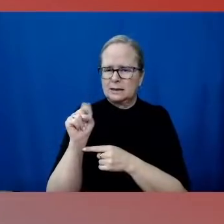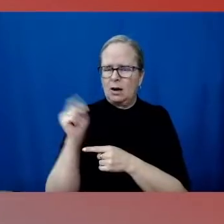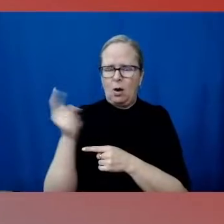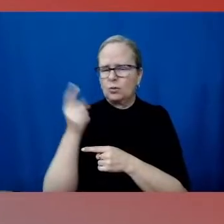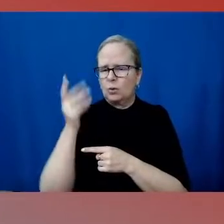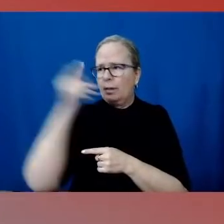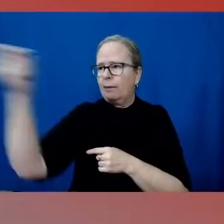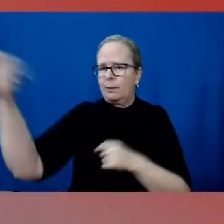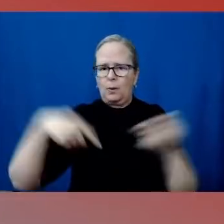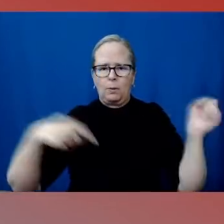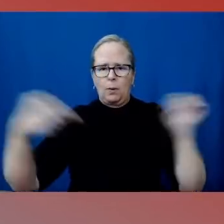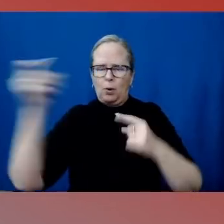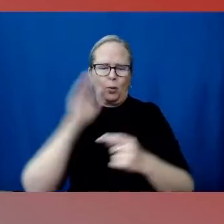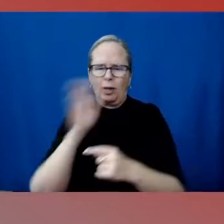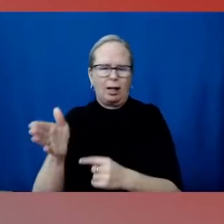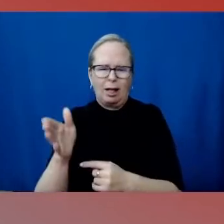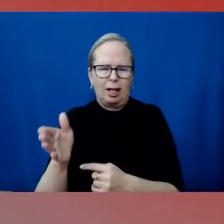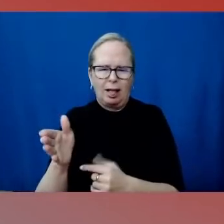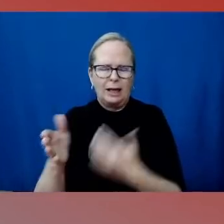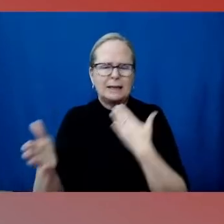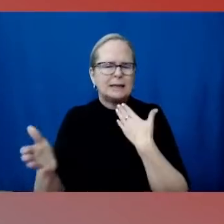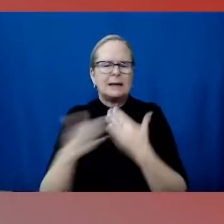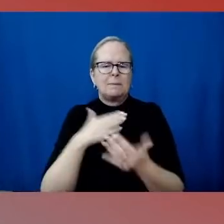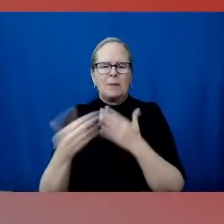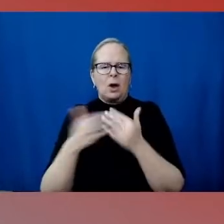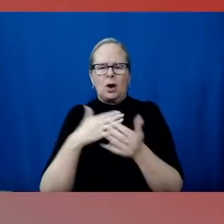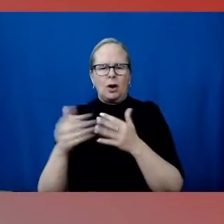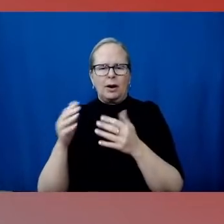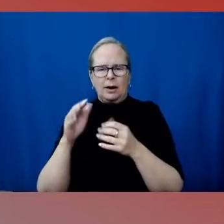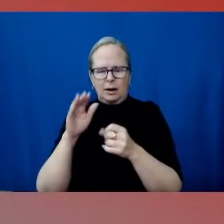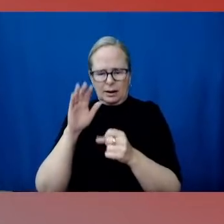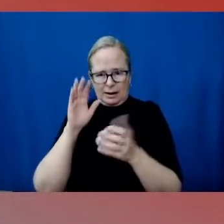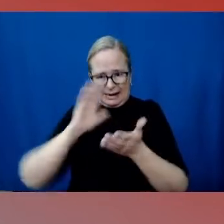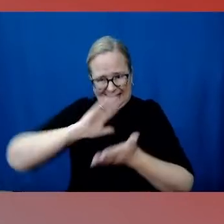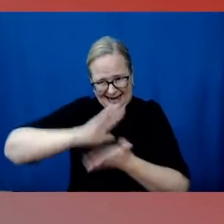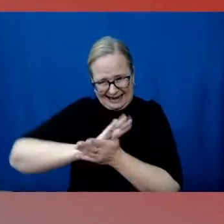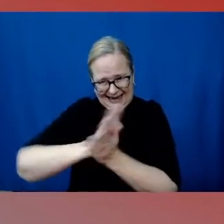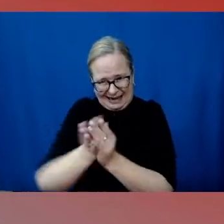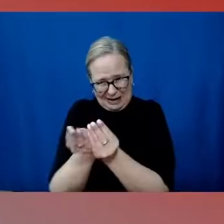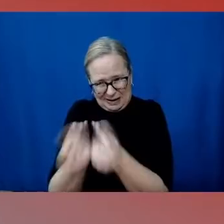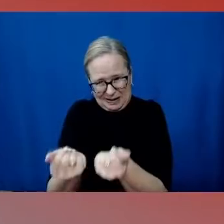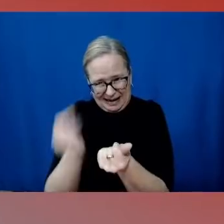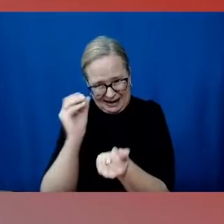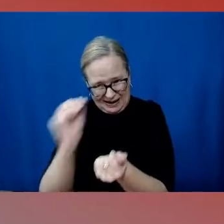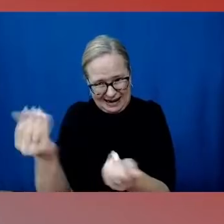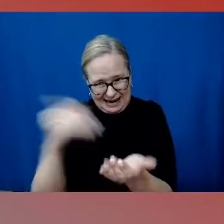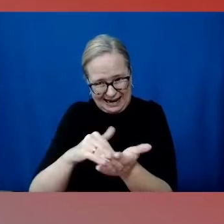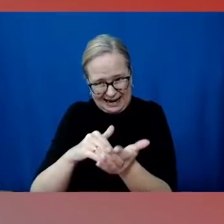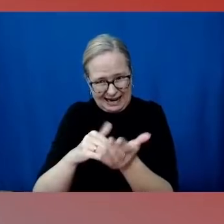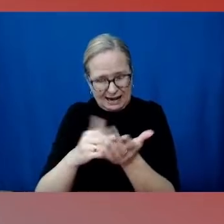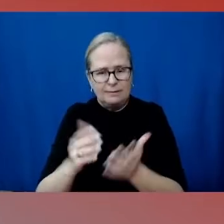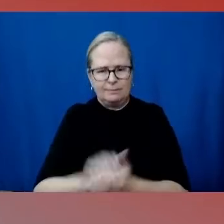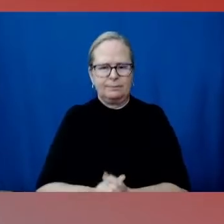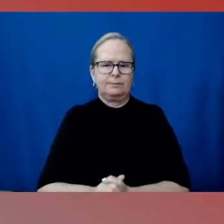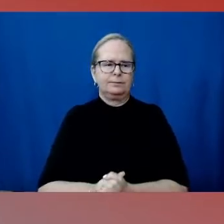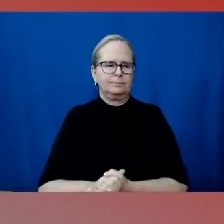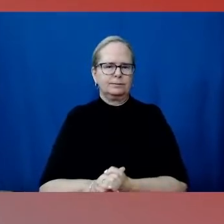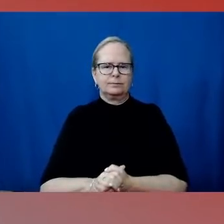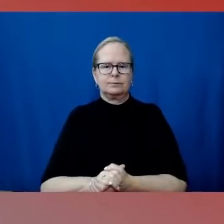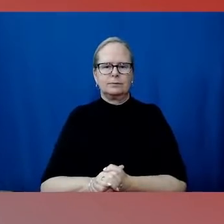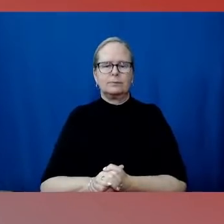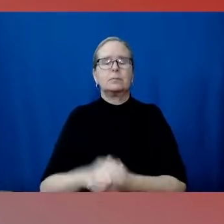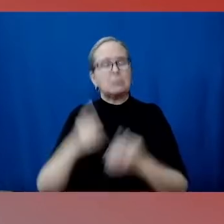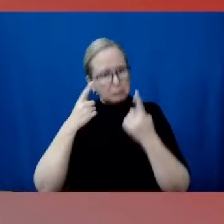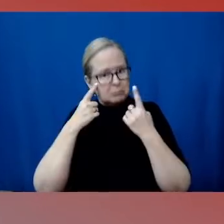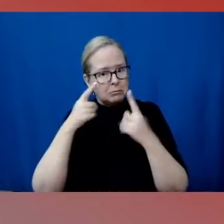regions, but they were stamped out with short enhanced local measures and brought to zero again. And what is important,